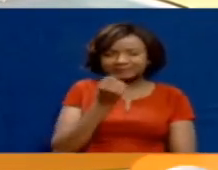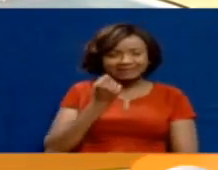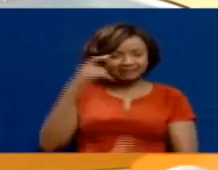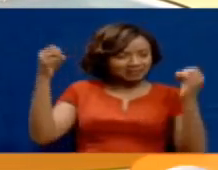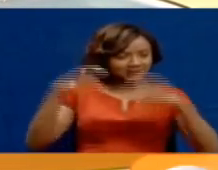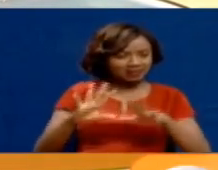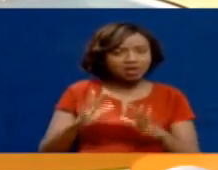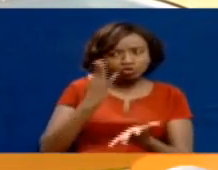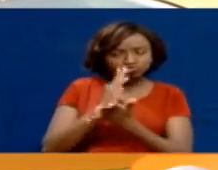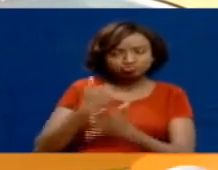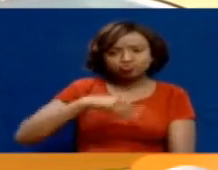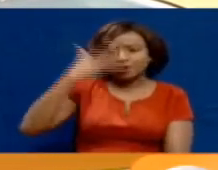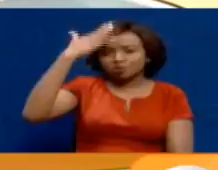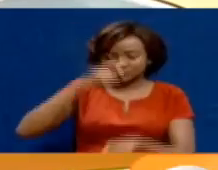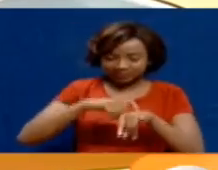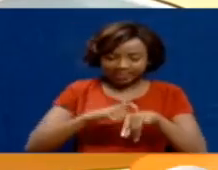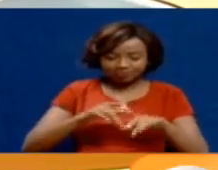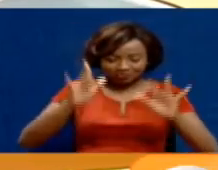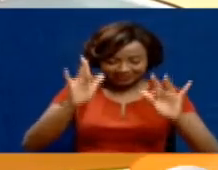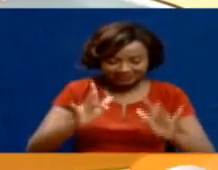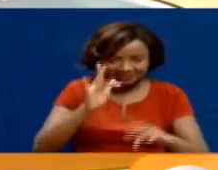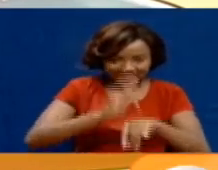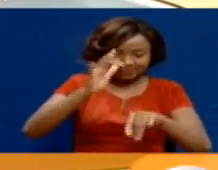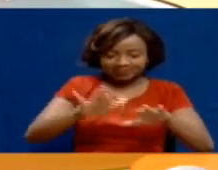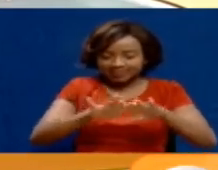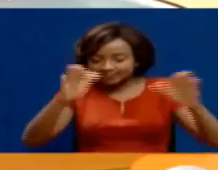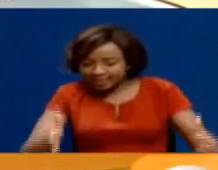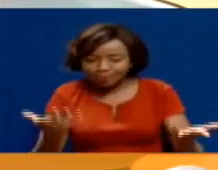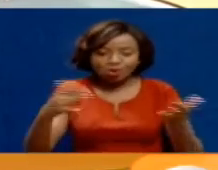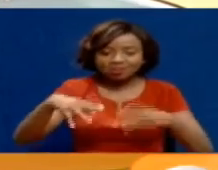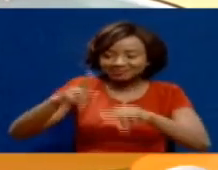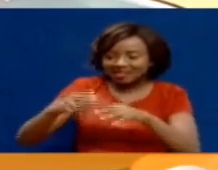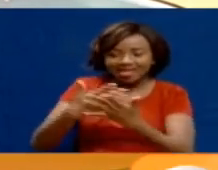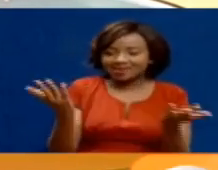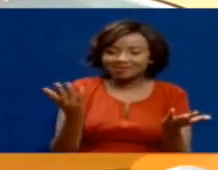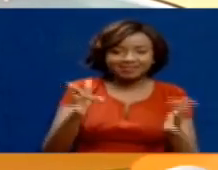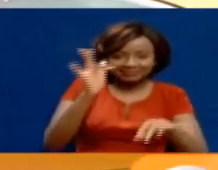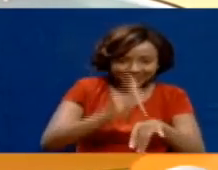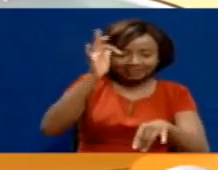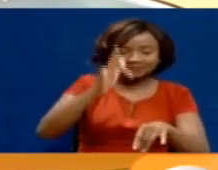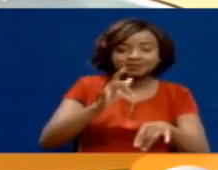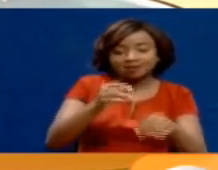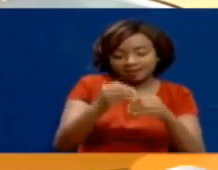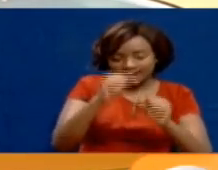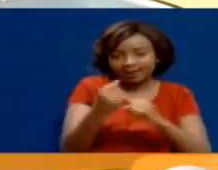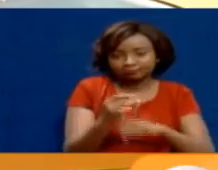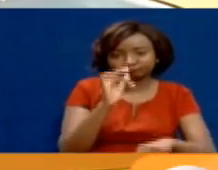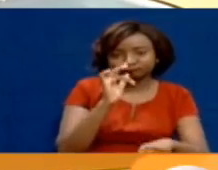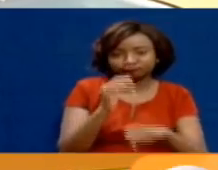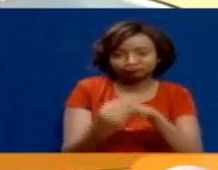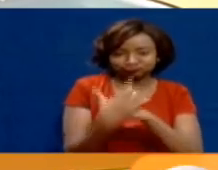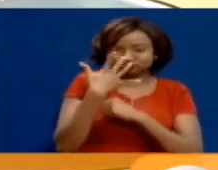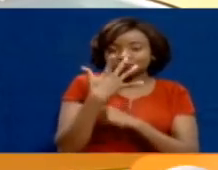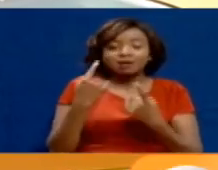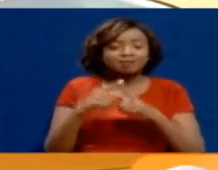know that we get it from contact from surfaces or from getting too close to someone who might be infected. But just to understand how